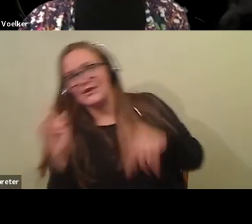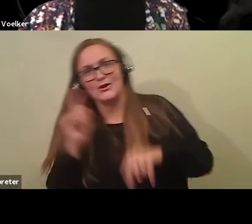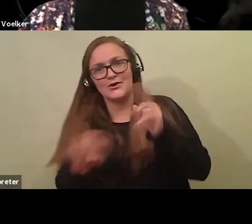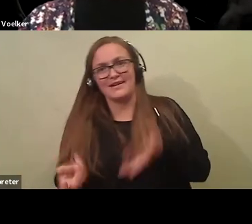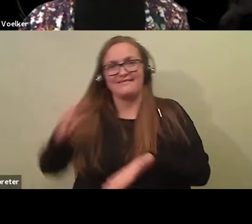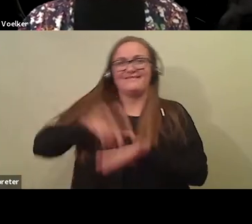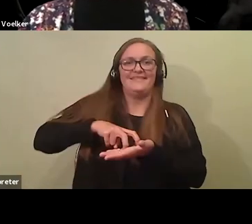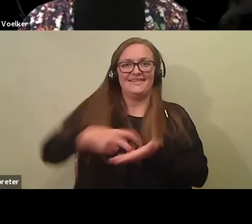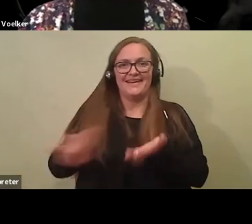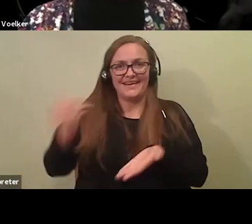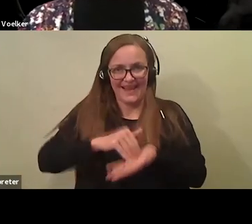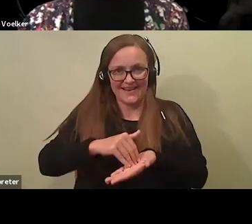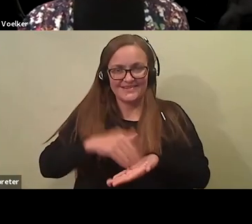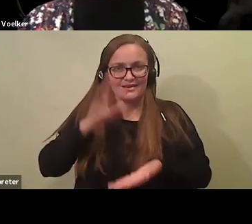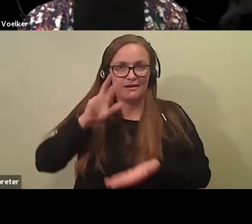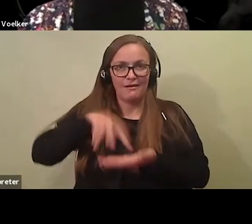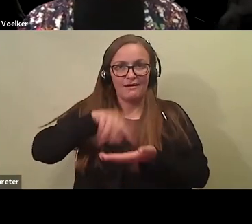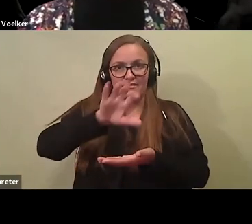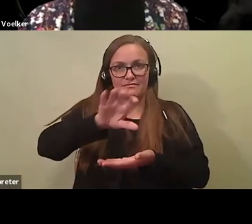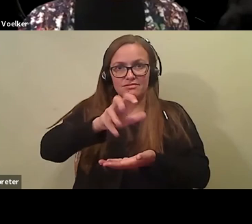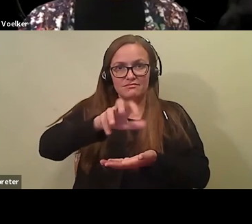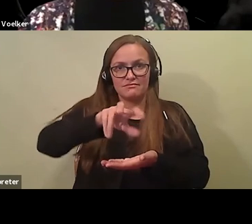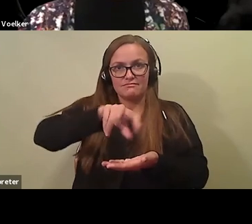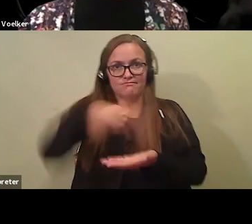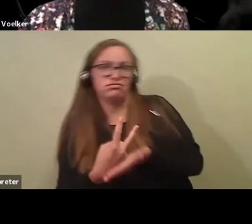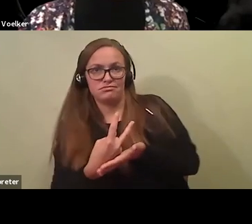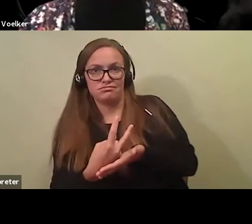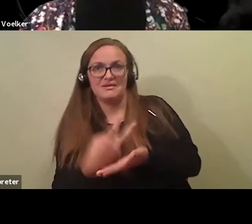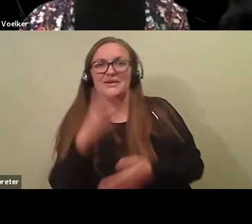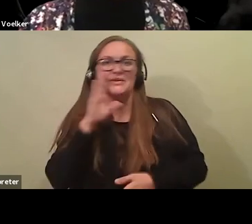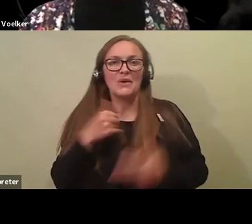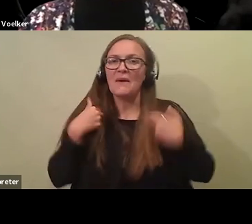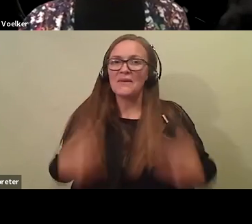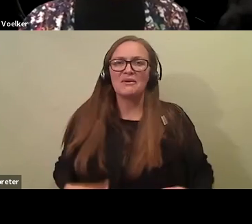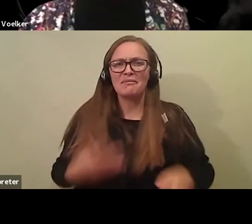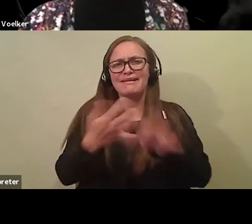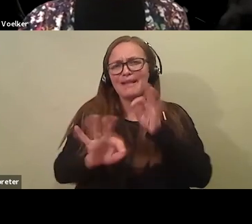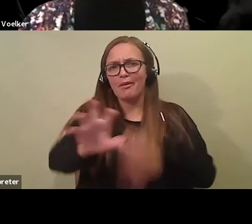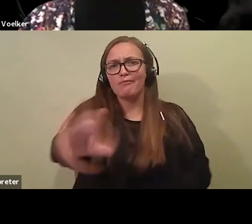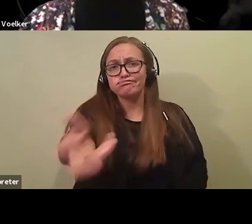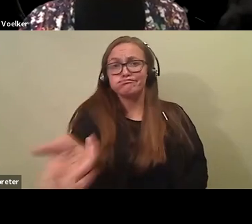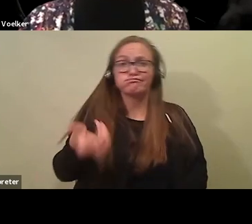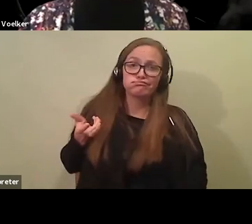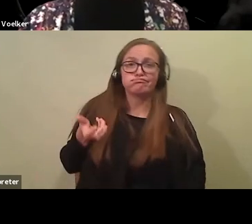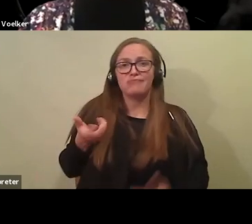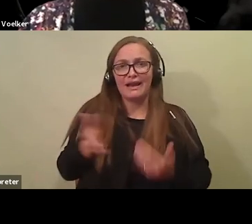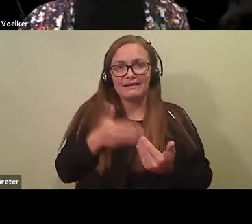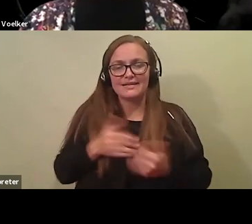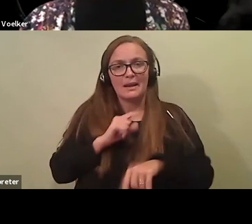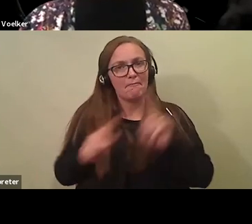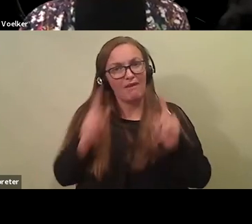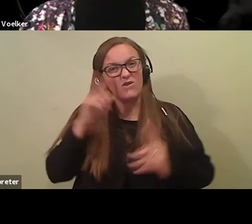simple tasks like these that most humans can do like without an issue still present a big challenge for